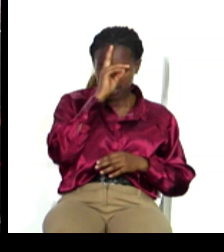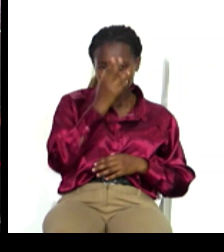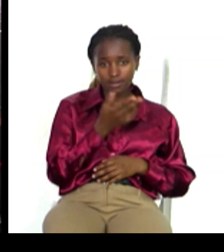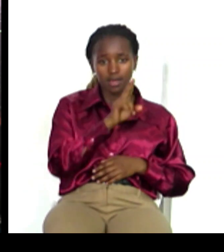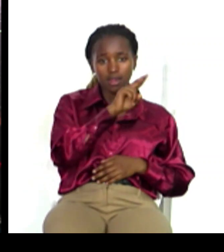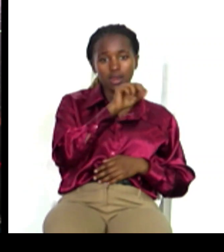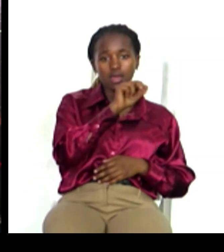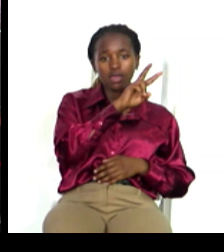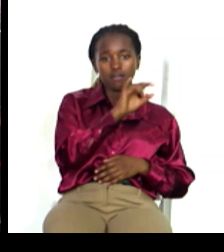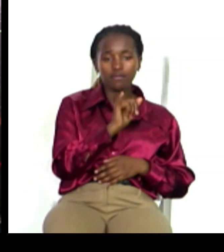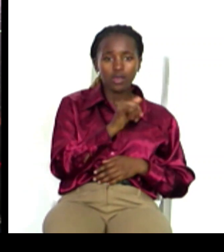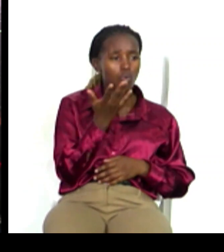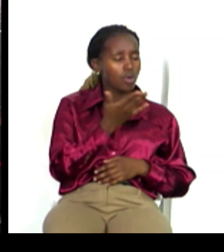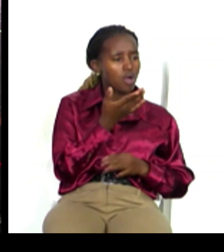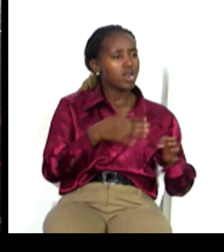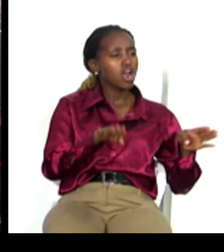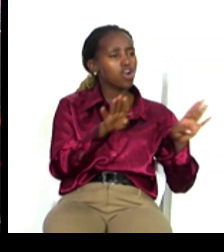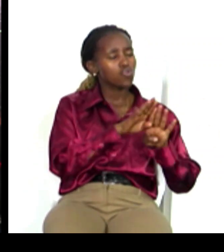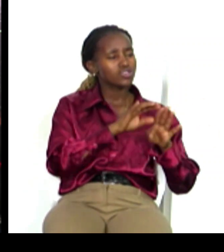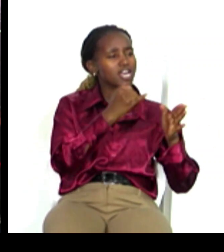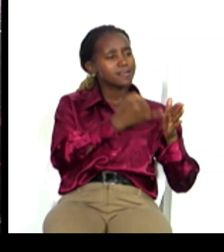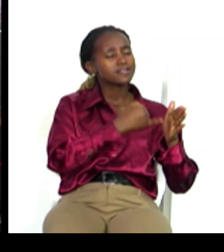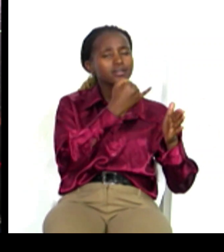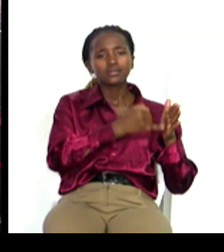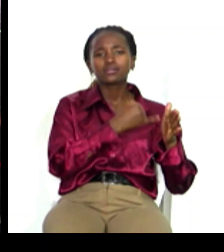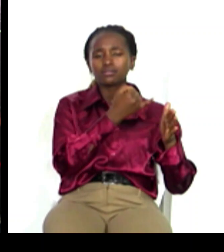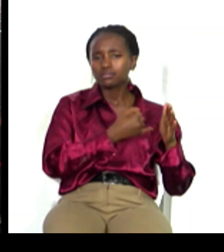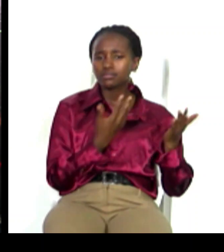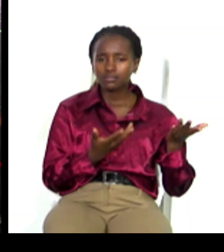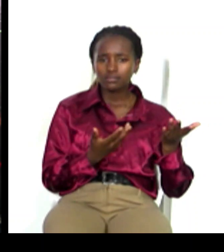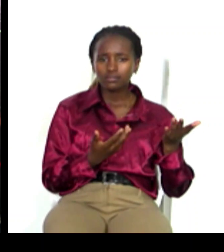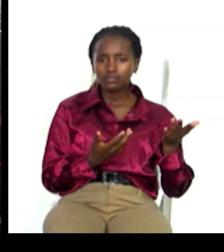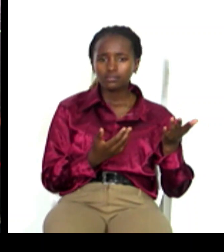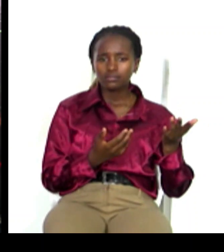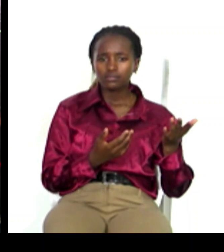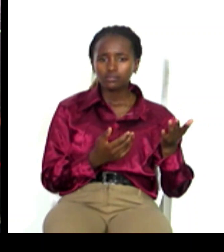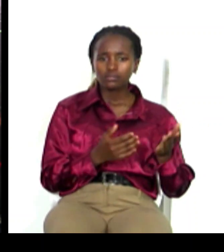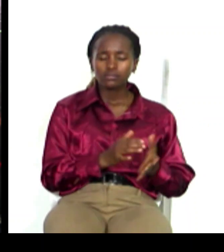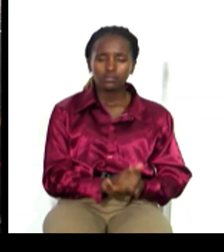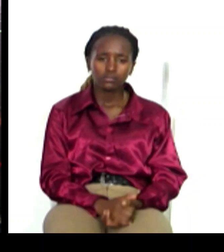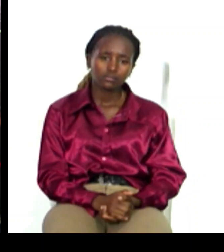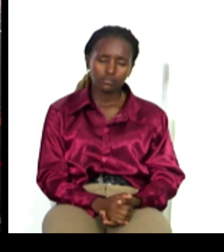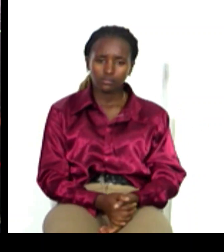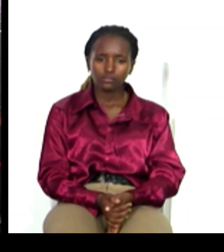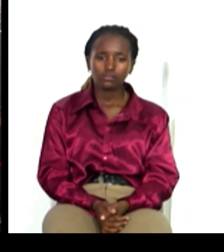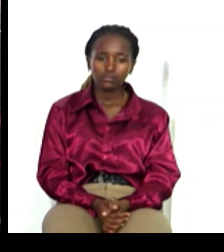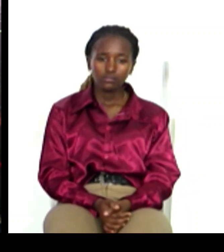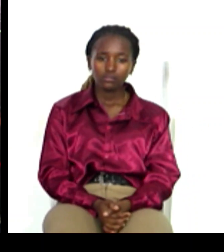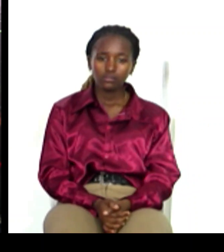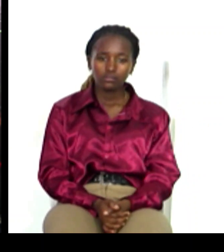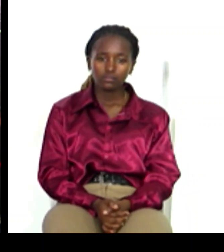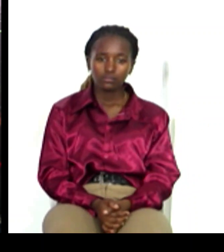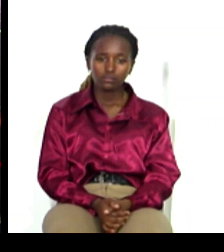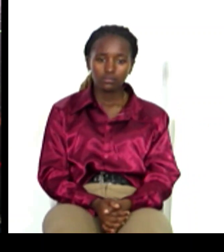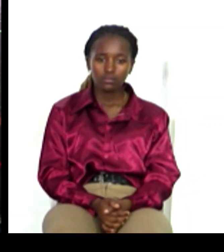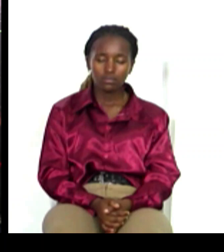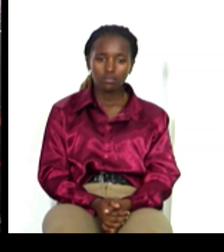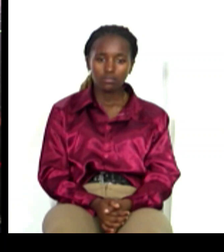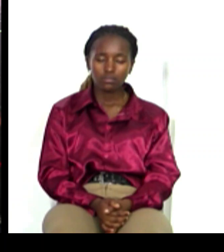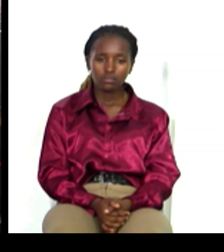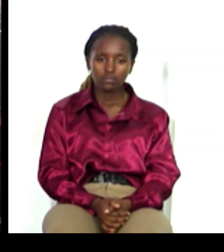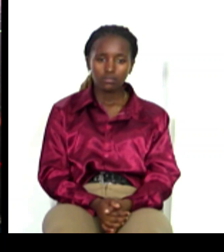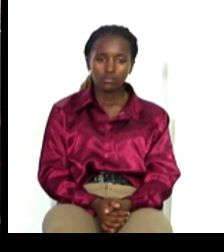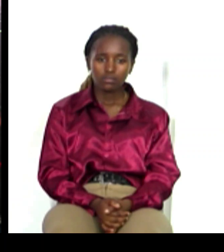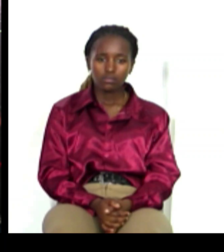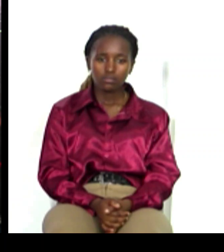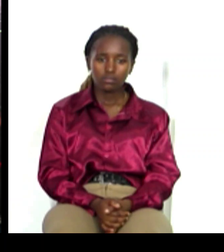Council of Industries was being shut down. Yeah. And the people, there was uproar from there. People were wondering why the industries are being shut